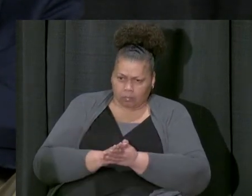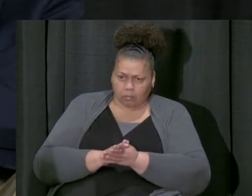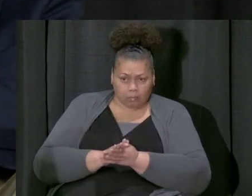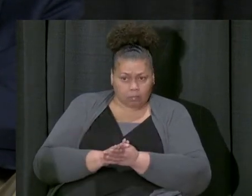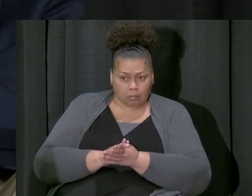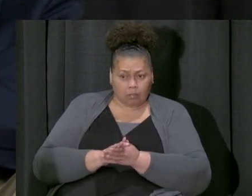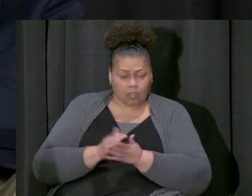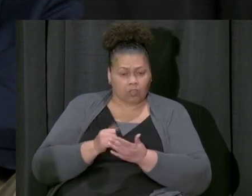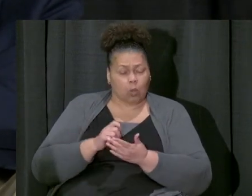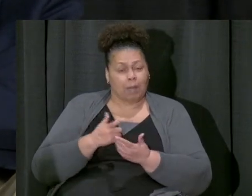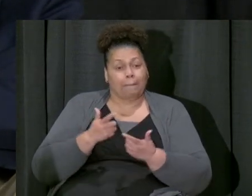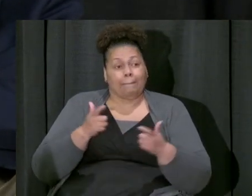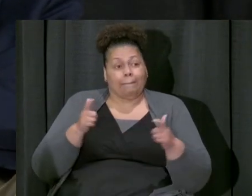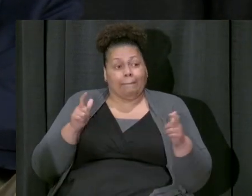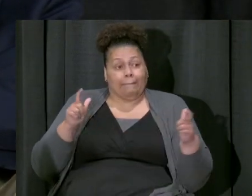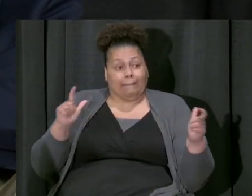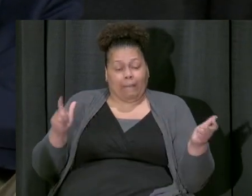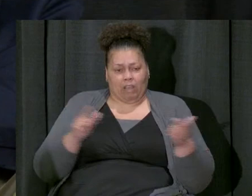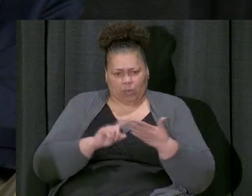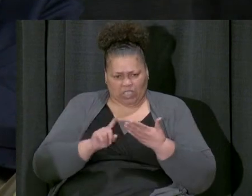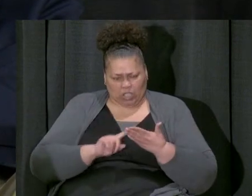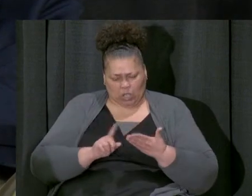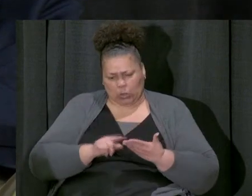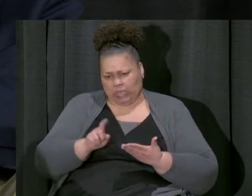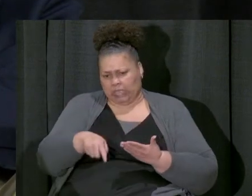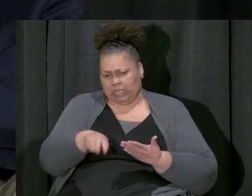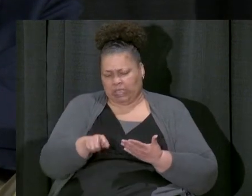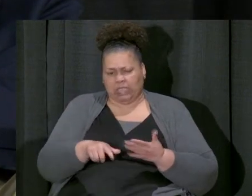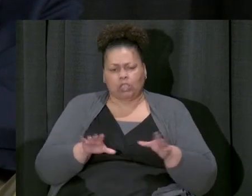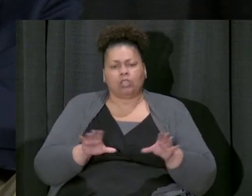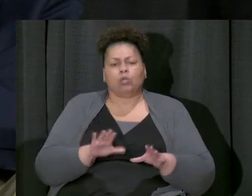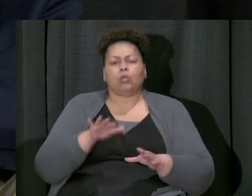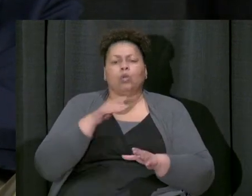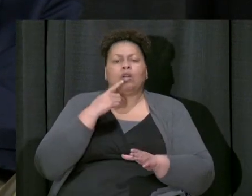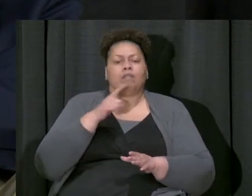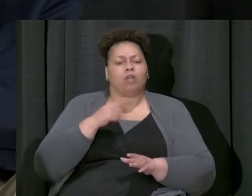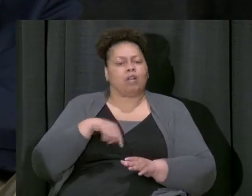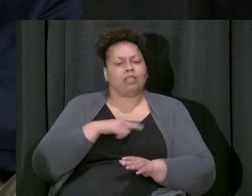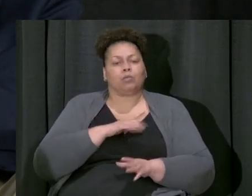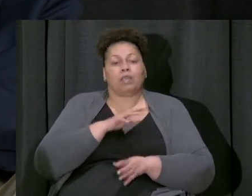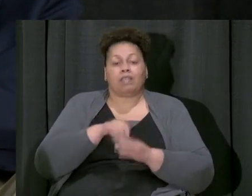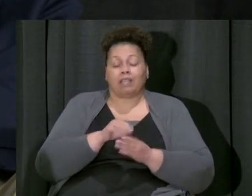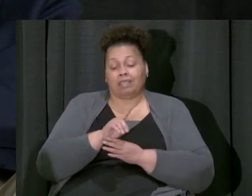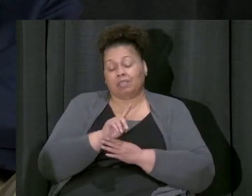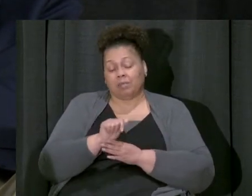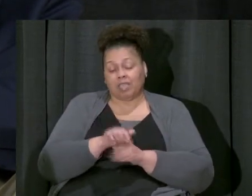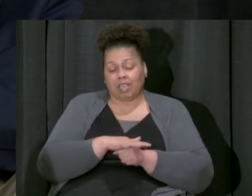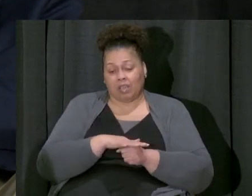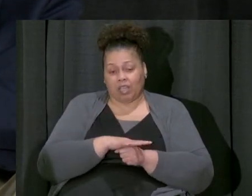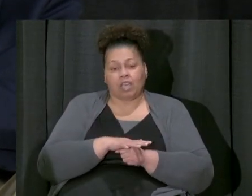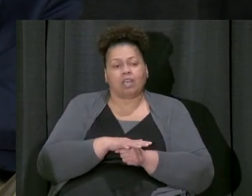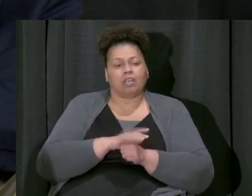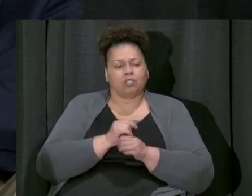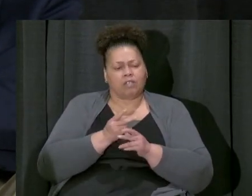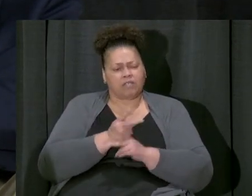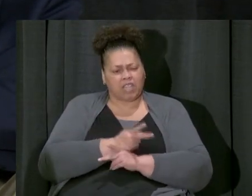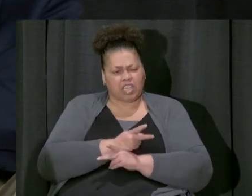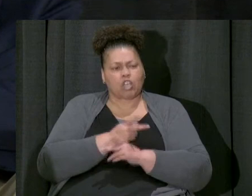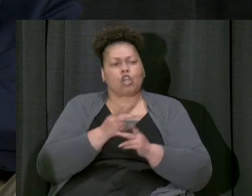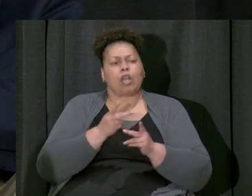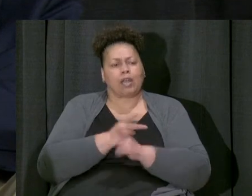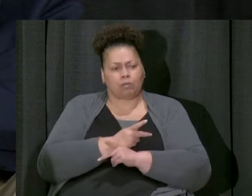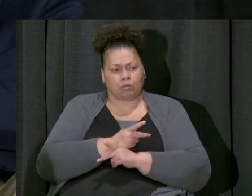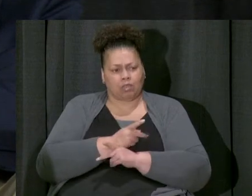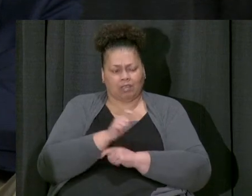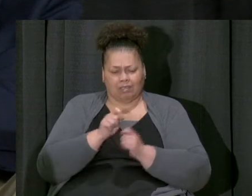a huge amount of research needs to be taken, done for us in the disability area to actually figure out